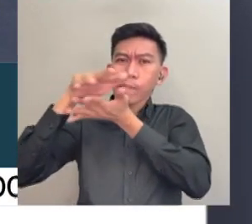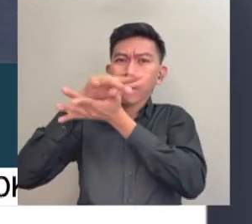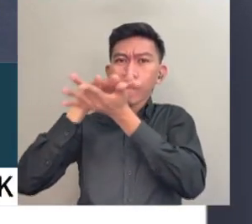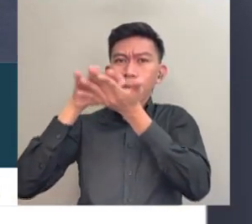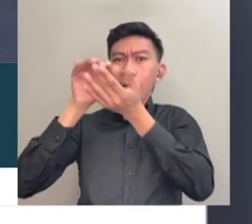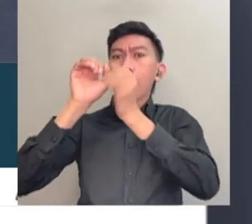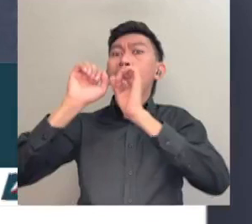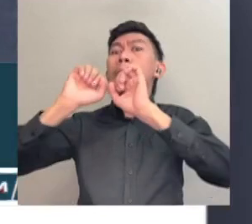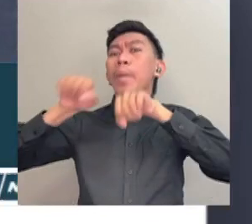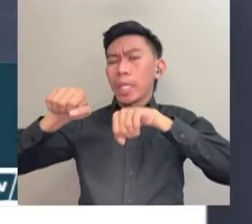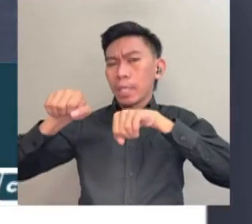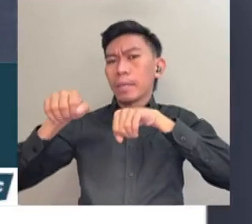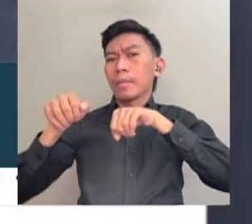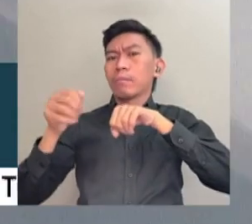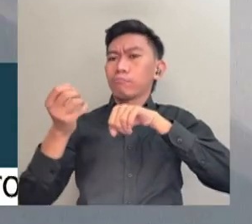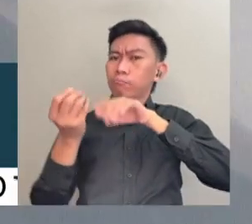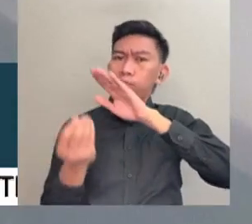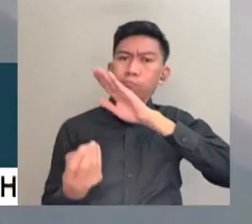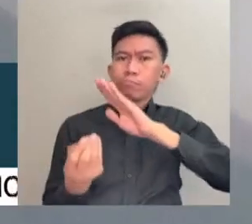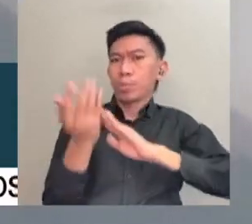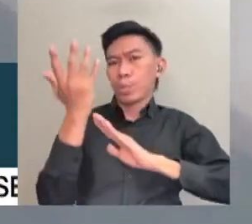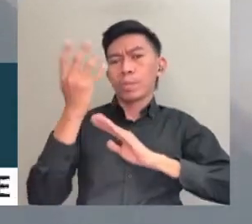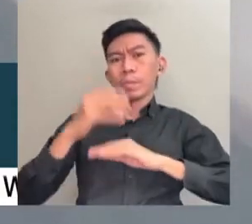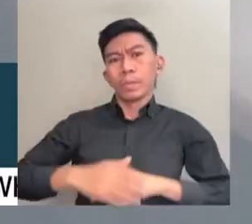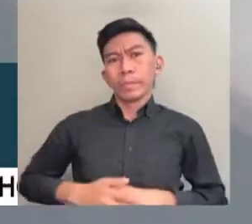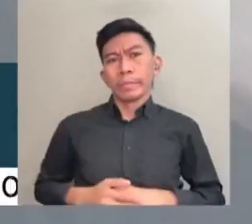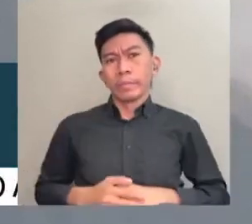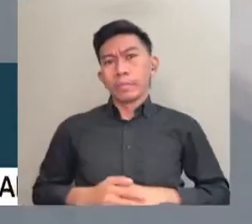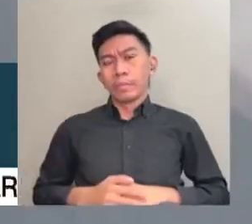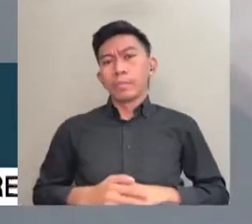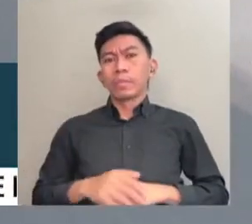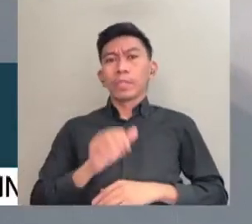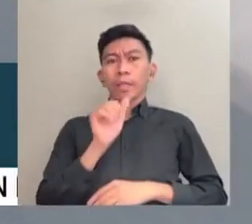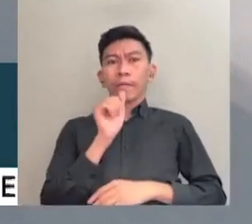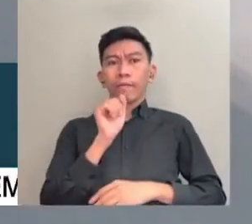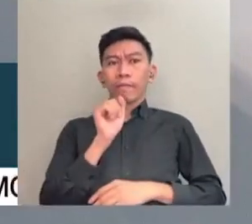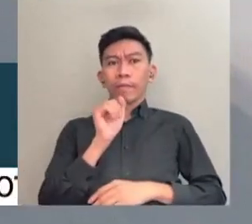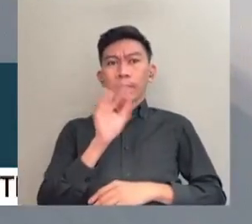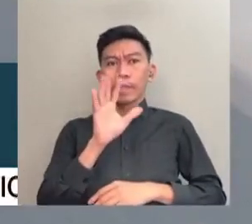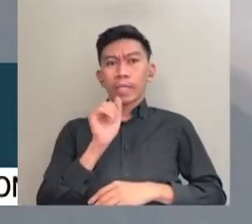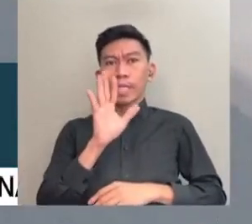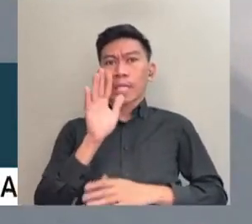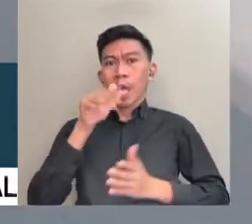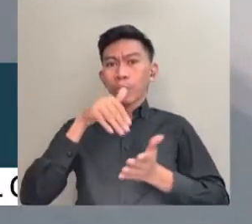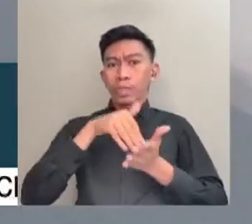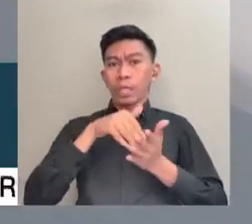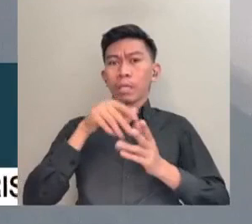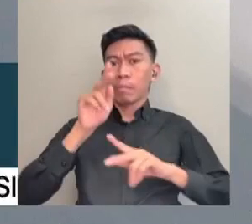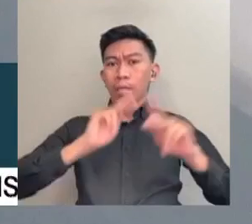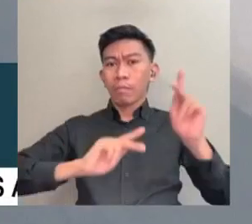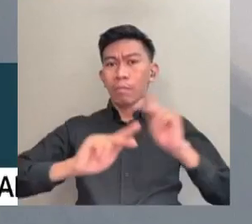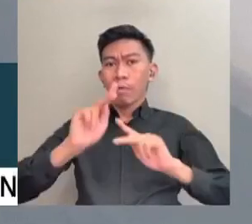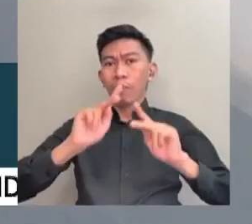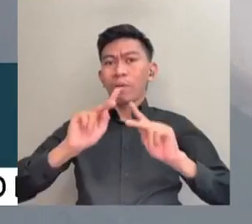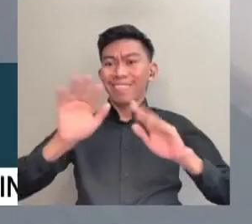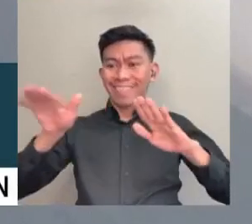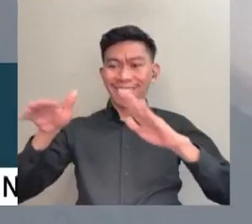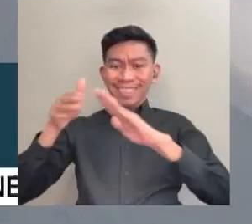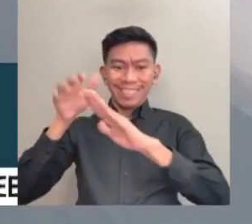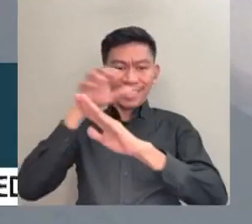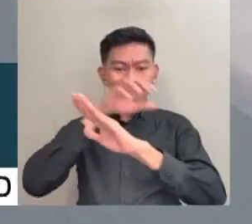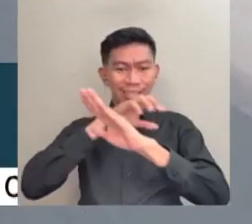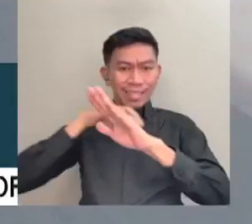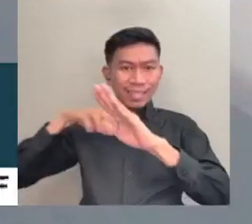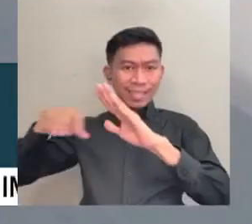explosive activity. Meanwhile, over 13,000 individuals living within the volcano's 6-kilometer permanent danger zone have already